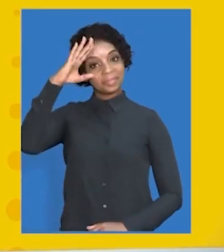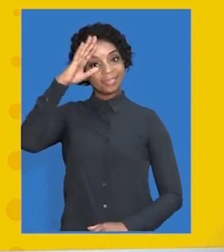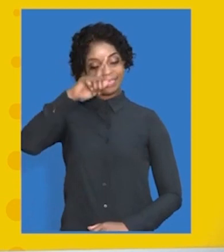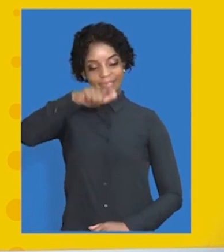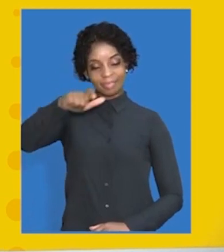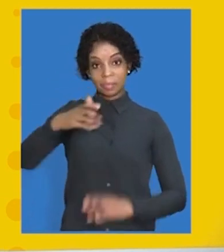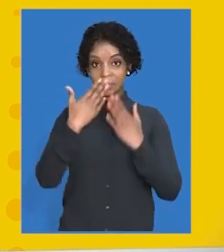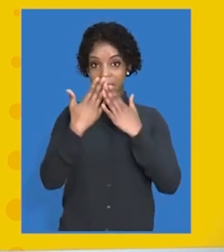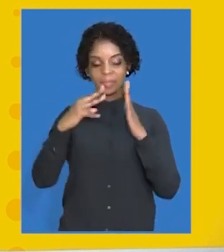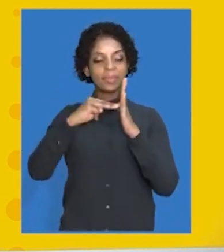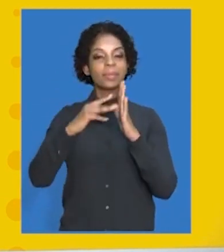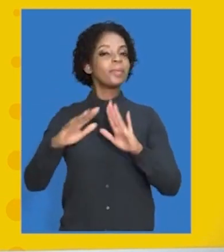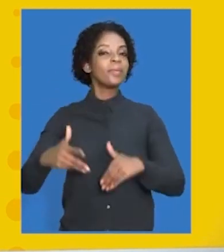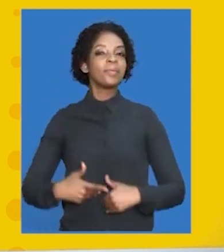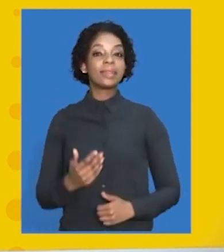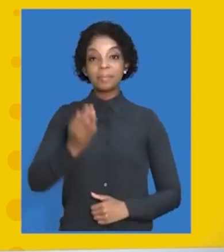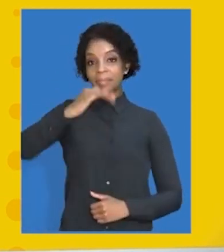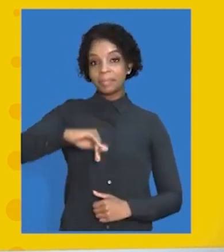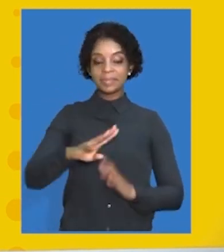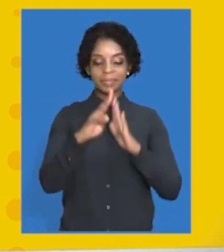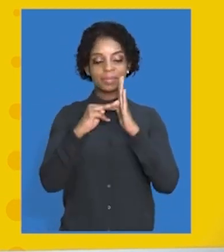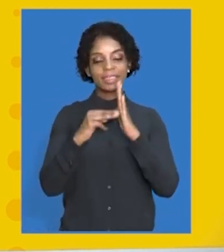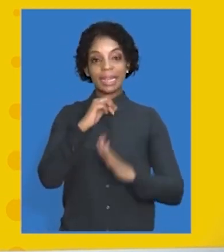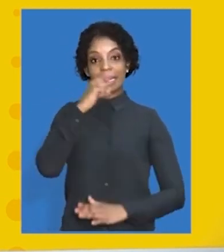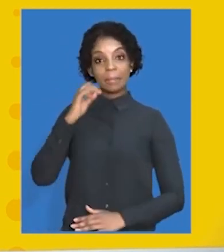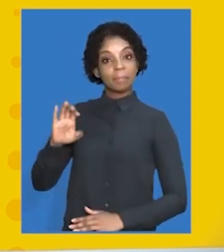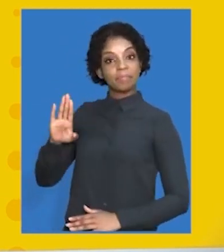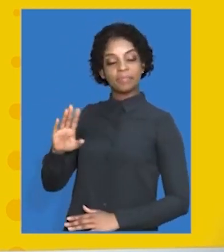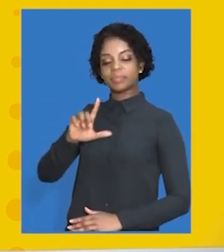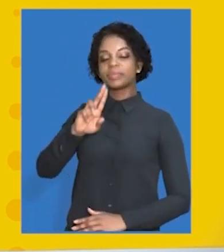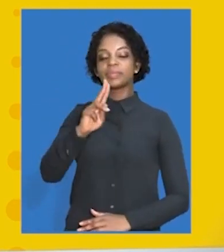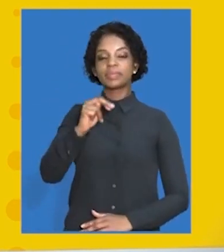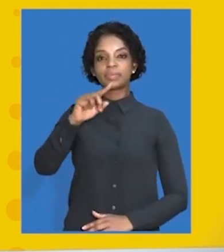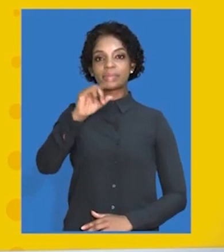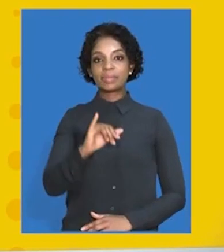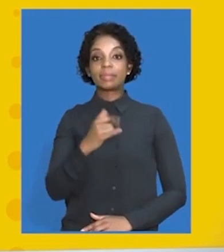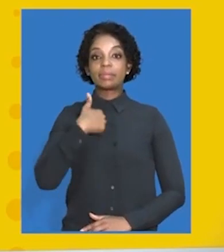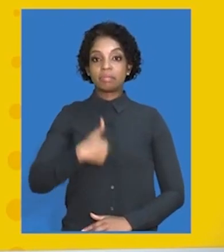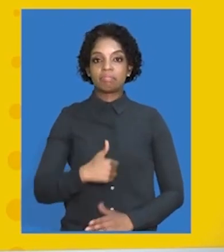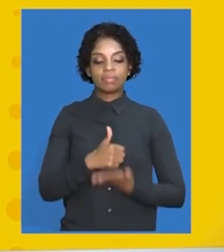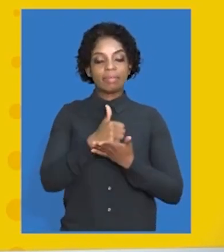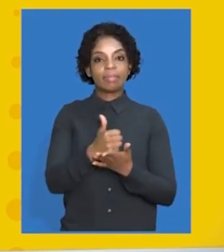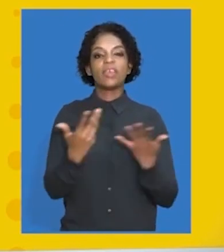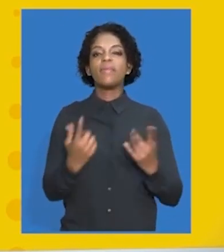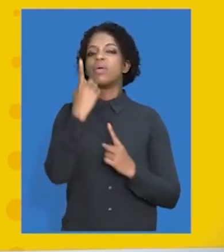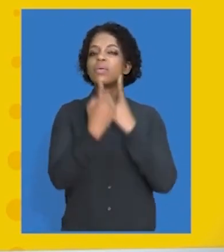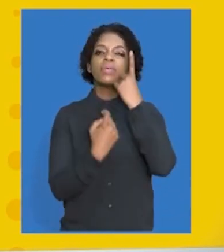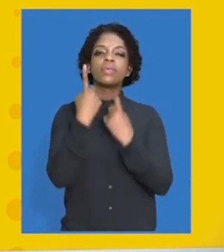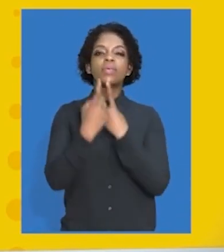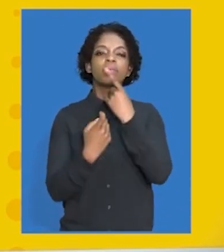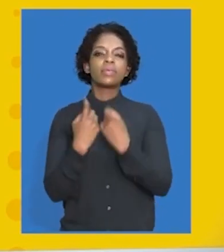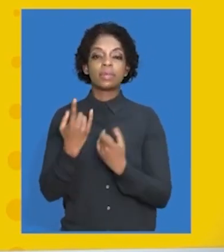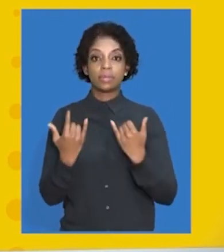Matrix and welcome to Was a Matrix. My name is Luni and I'll be assisting you to get all of your questions through to us. Today